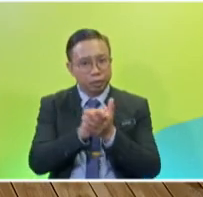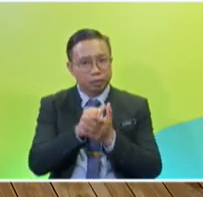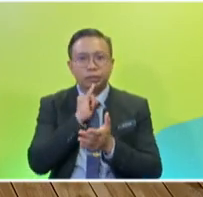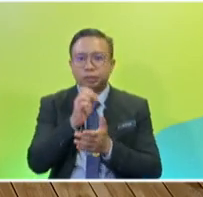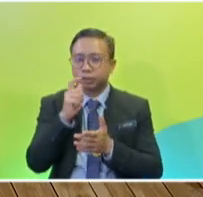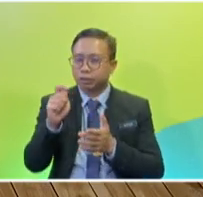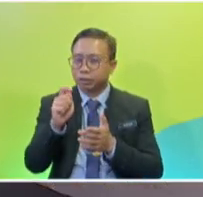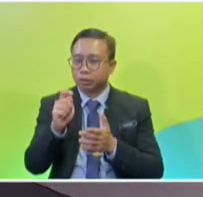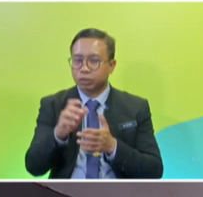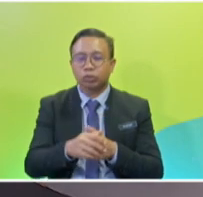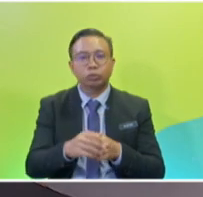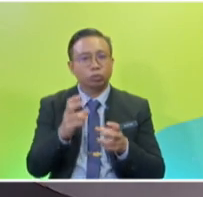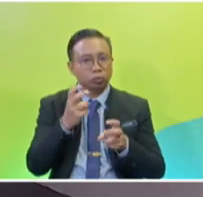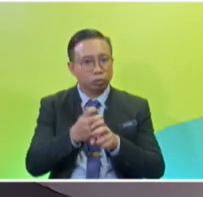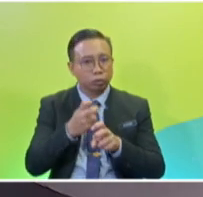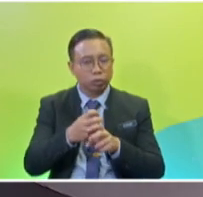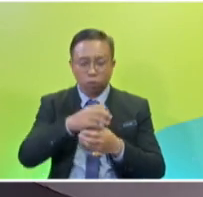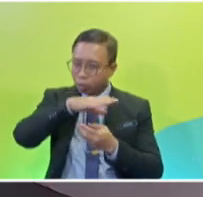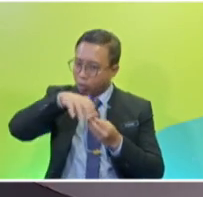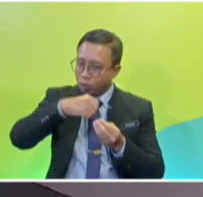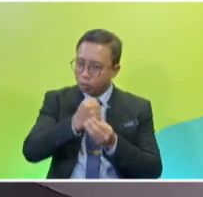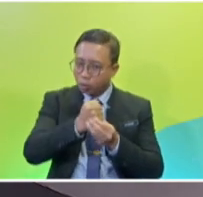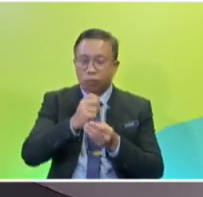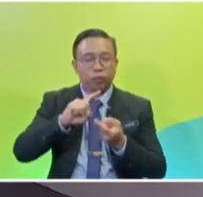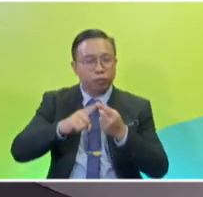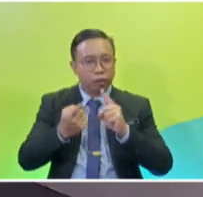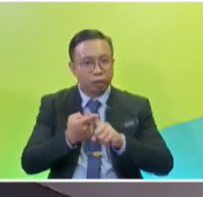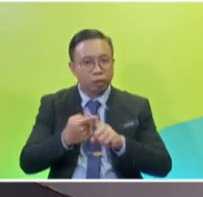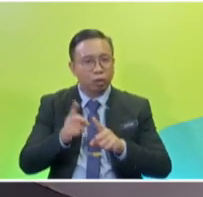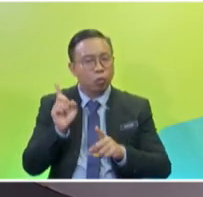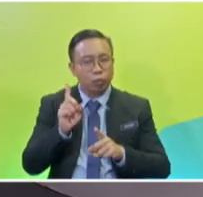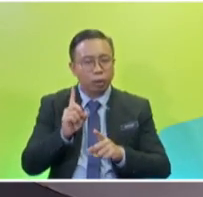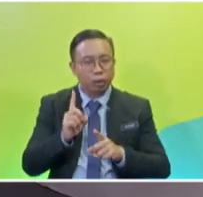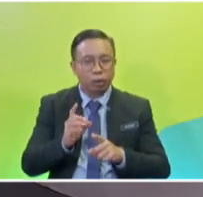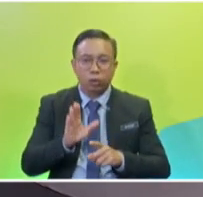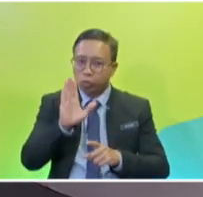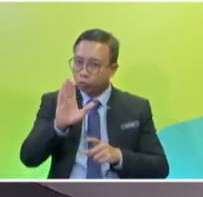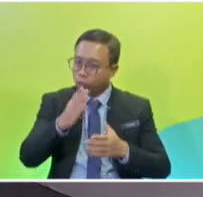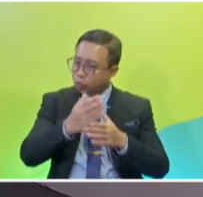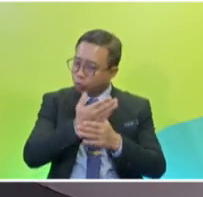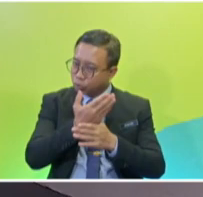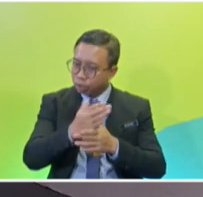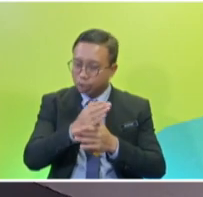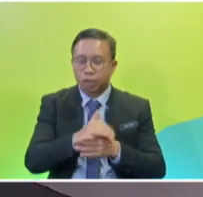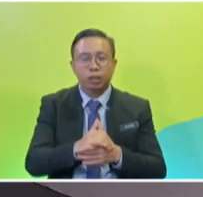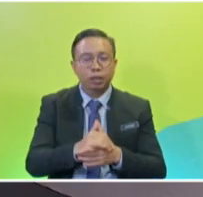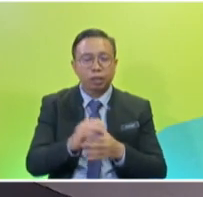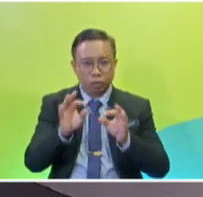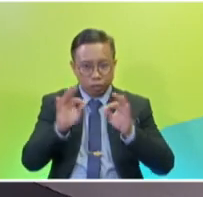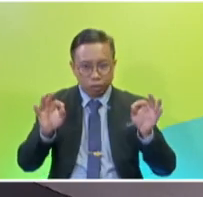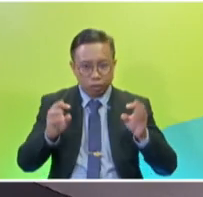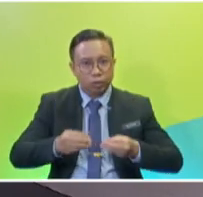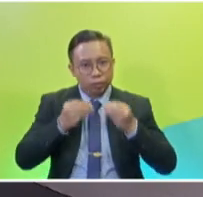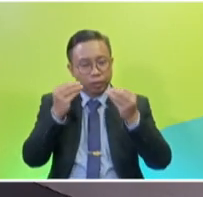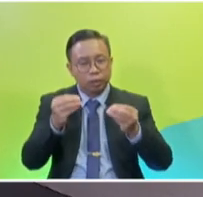challenge that we are going to have among our friends behind here, where they are going to share their sentences when they are given a